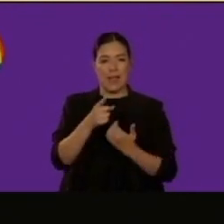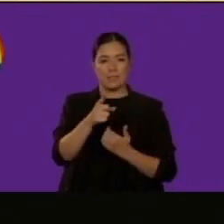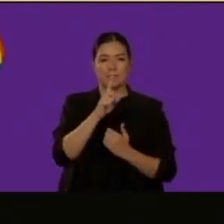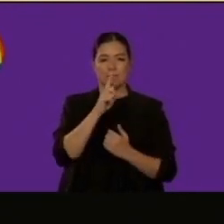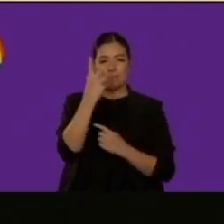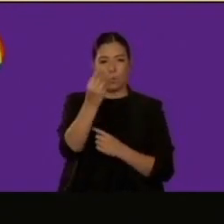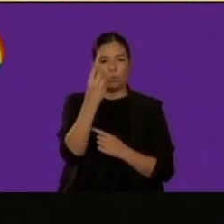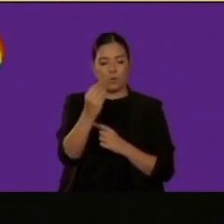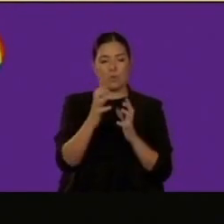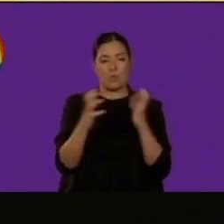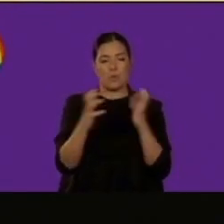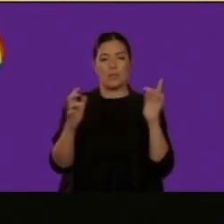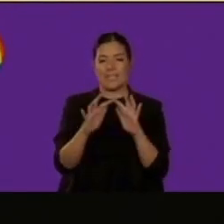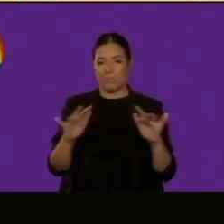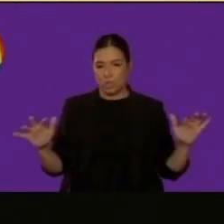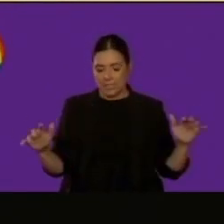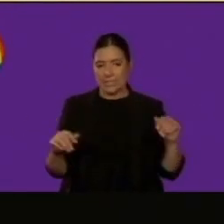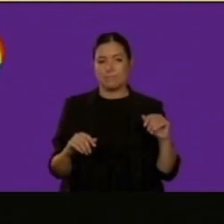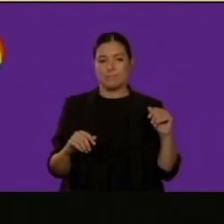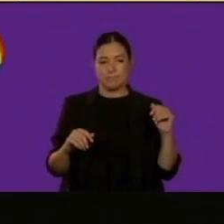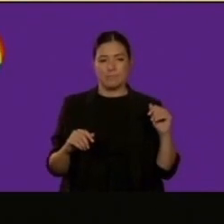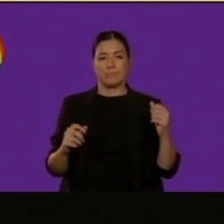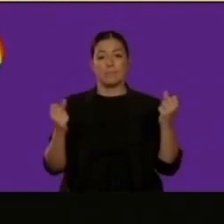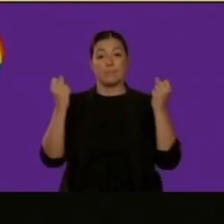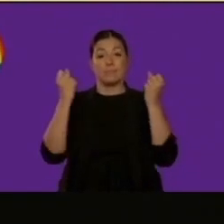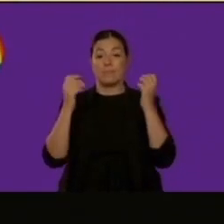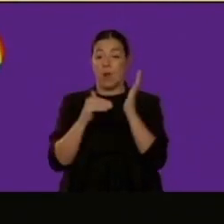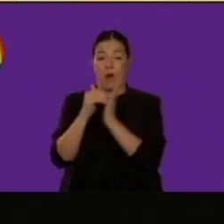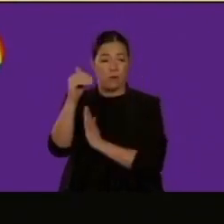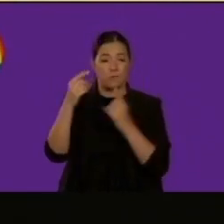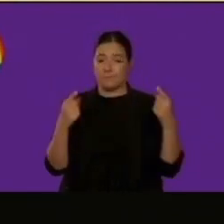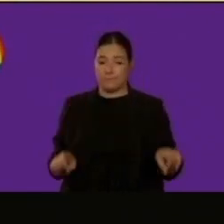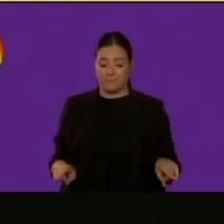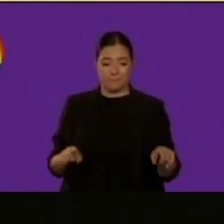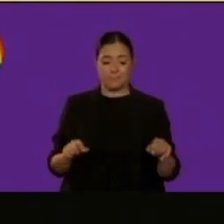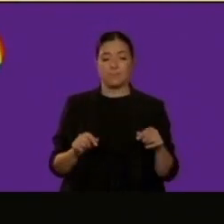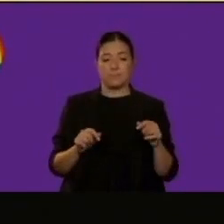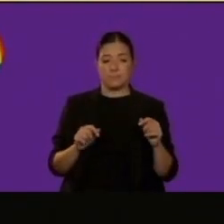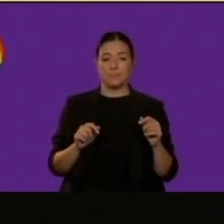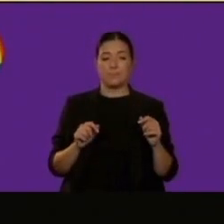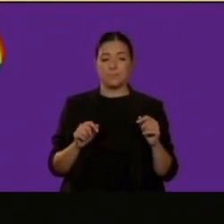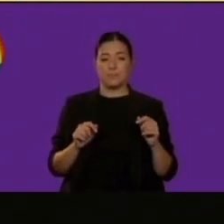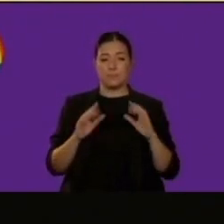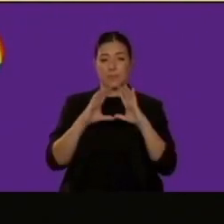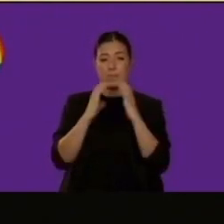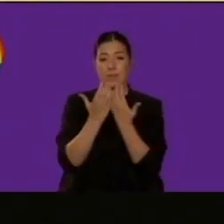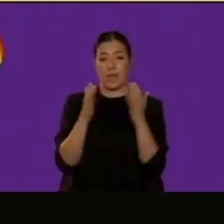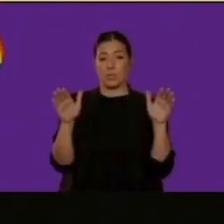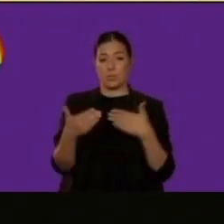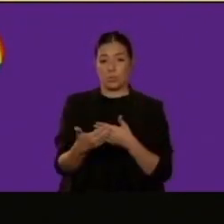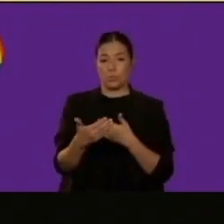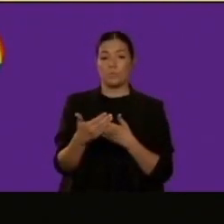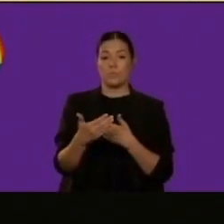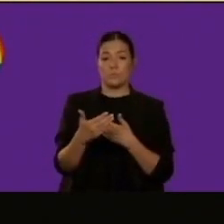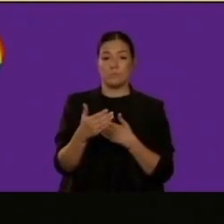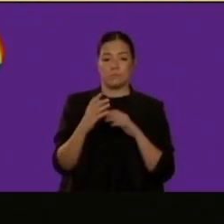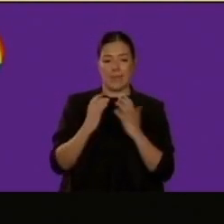bodies. There is a concept that is famous that we haven't explored. This is